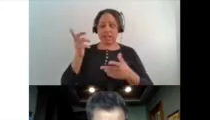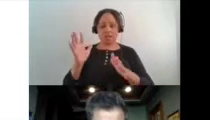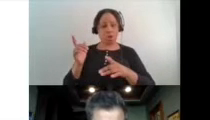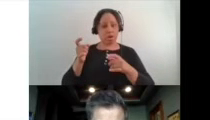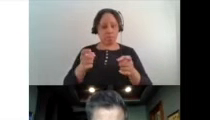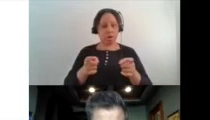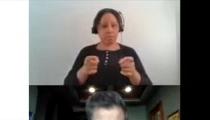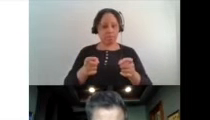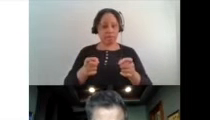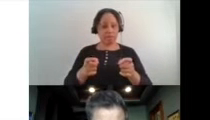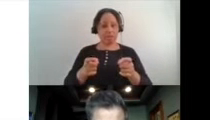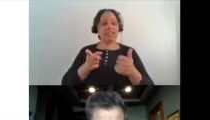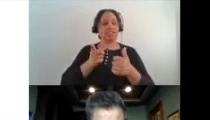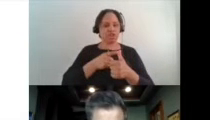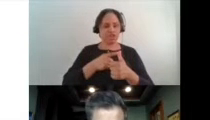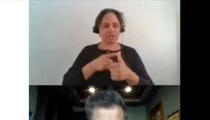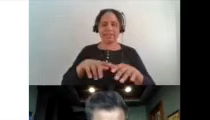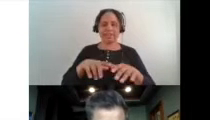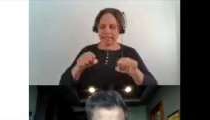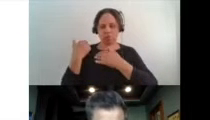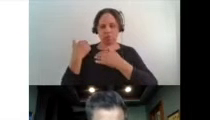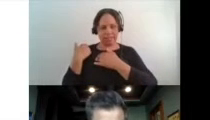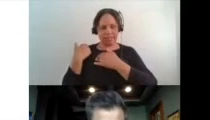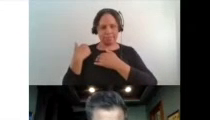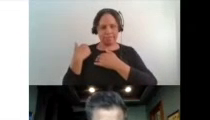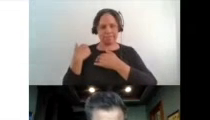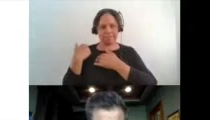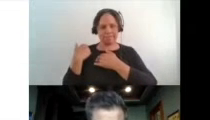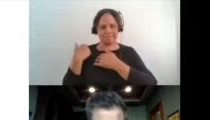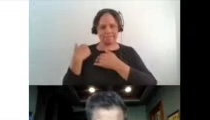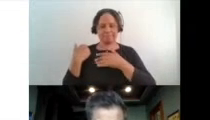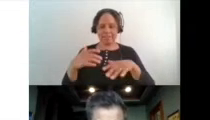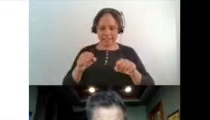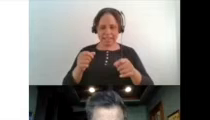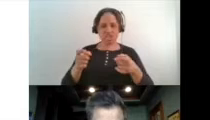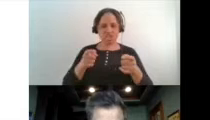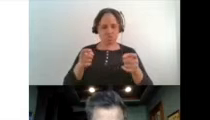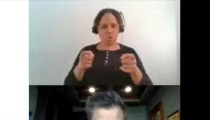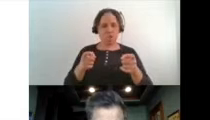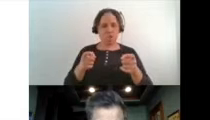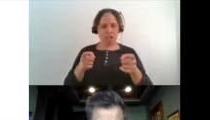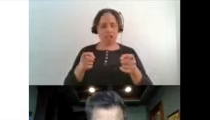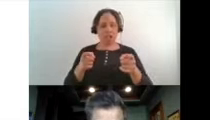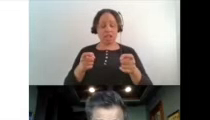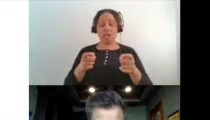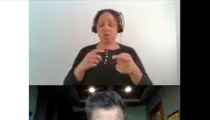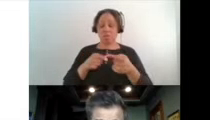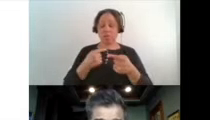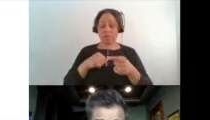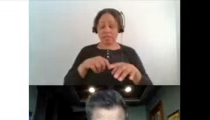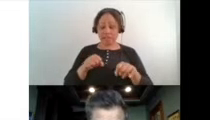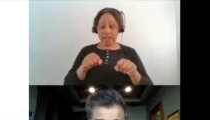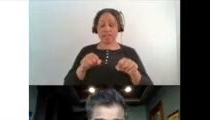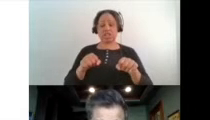us is to first take ownership of the fact that we have this challenge. Once we take that ownership, then our job is to do what we can